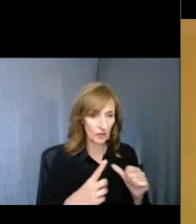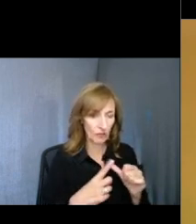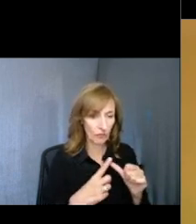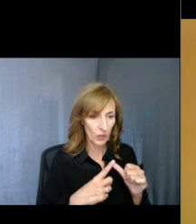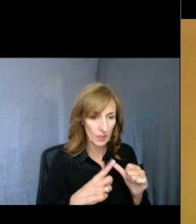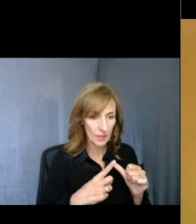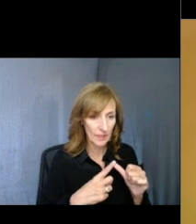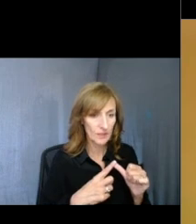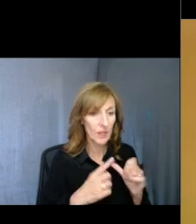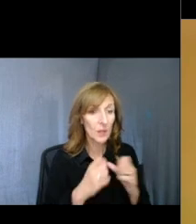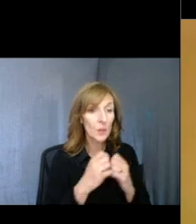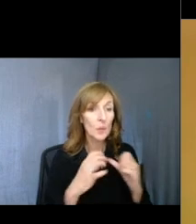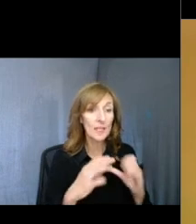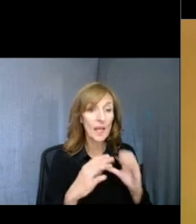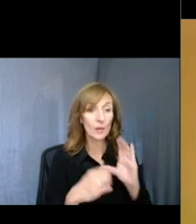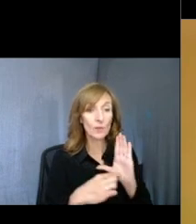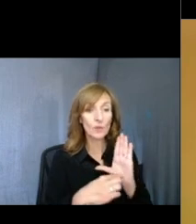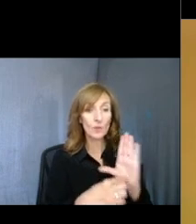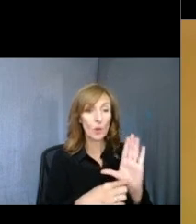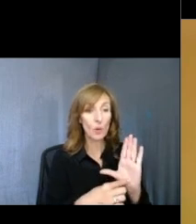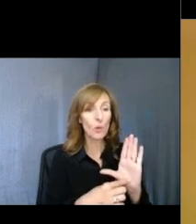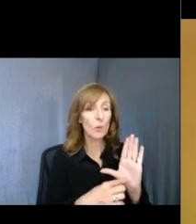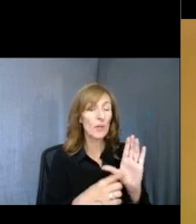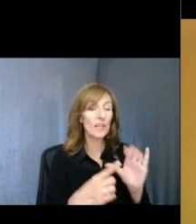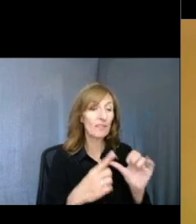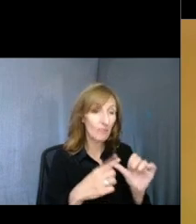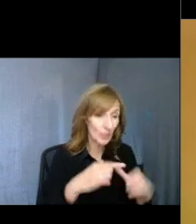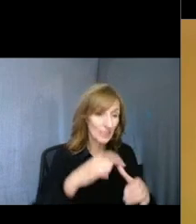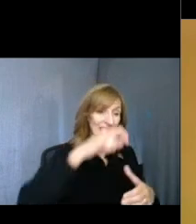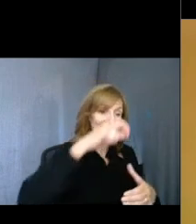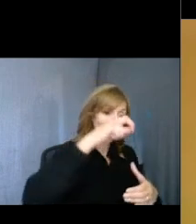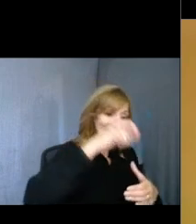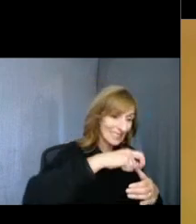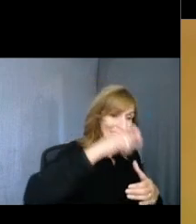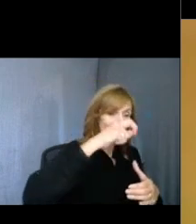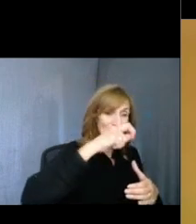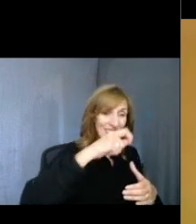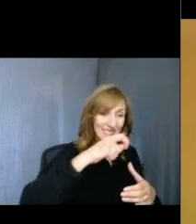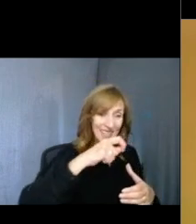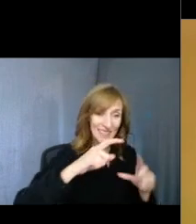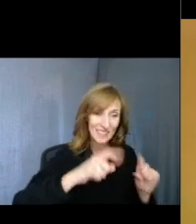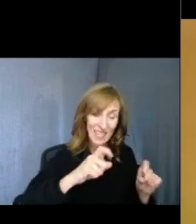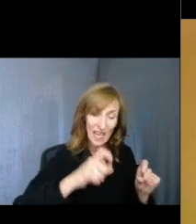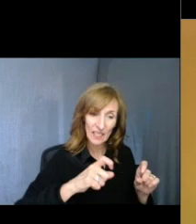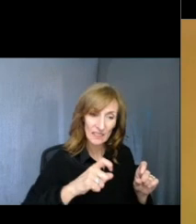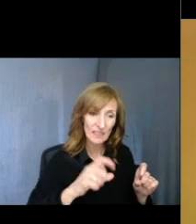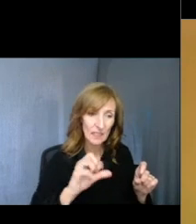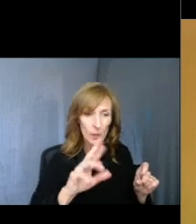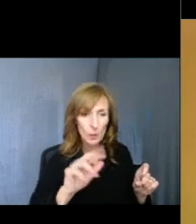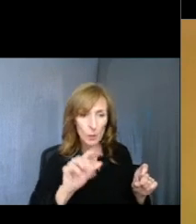to demonstrate on a couple different dipsticks, which are cheap, that there was protein in the urine.